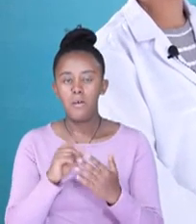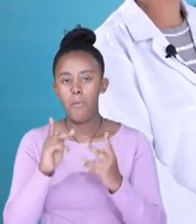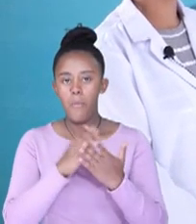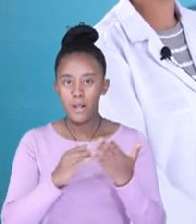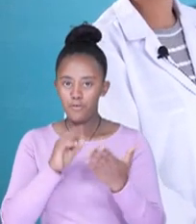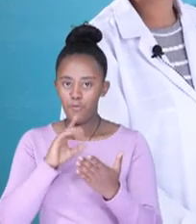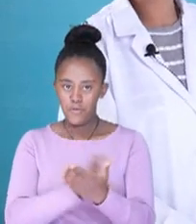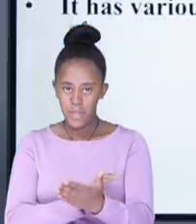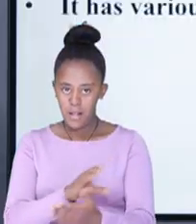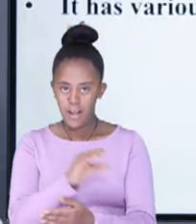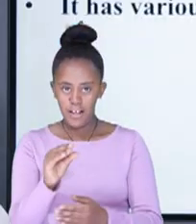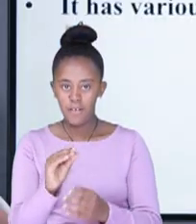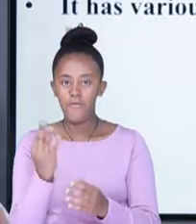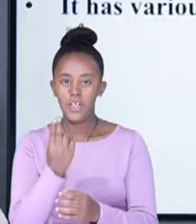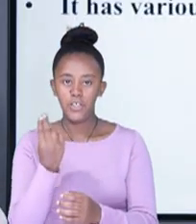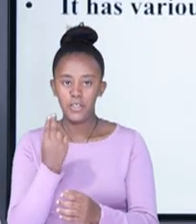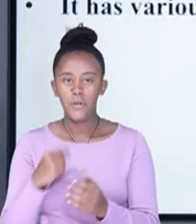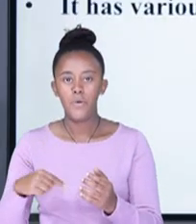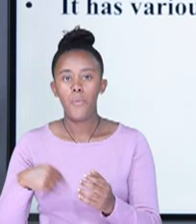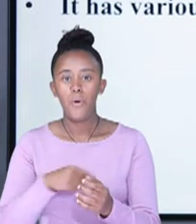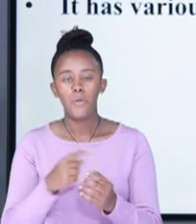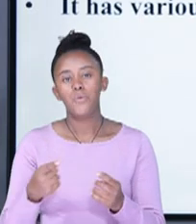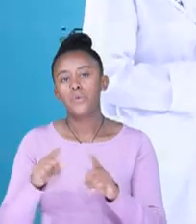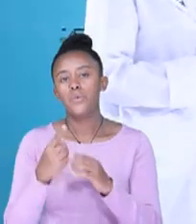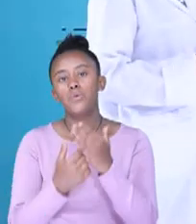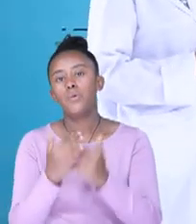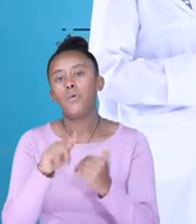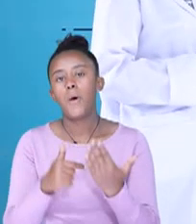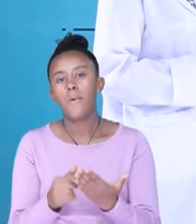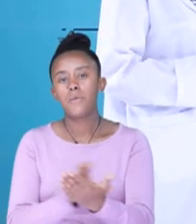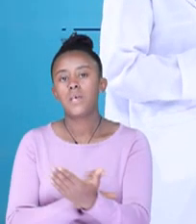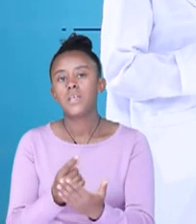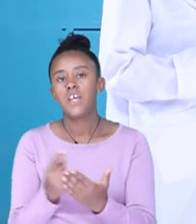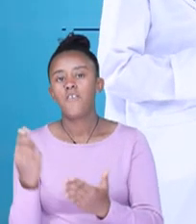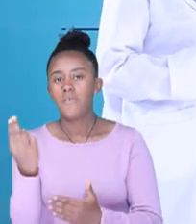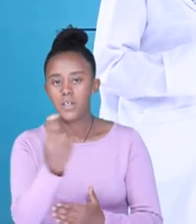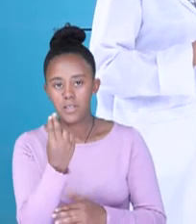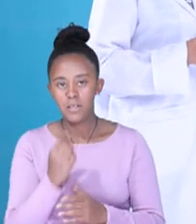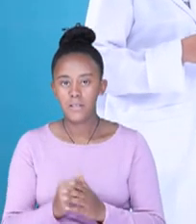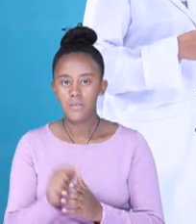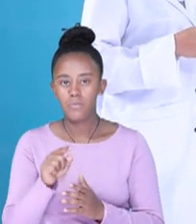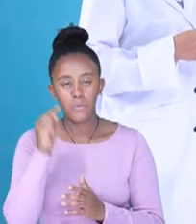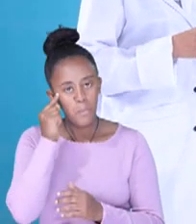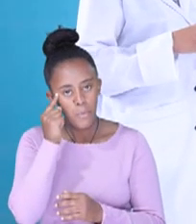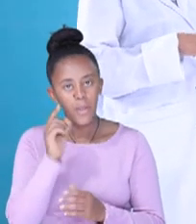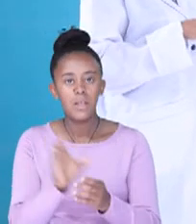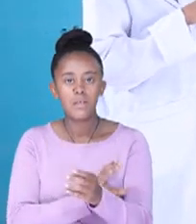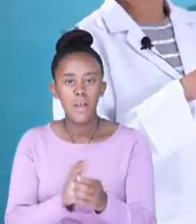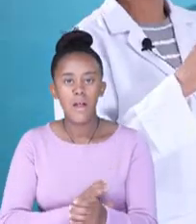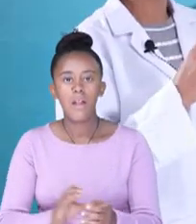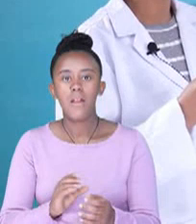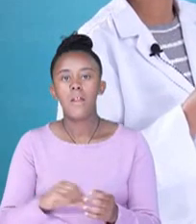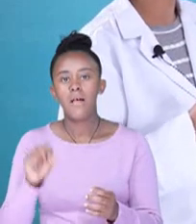cell and their function. When we talk about cells and their function, you have to imagine cell